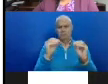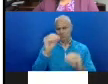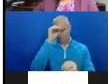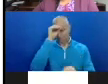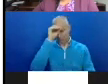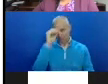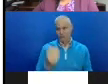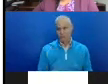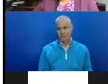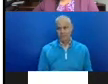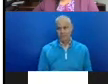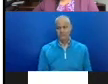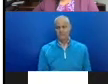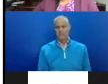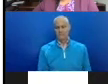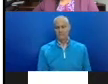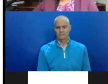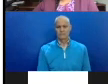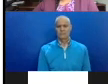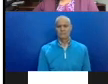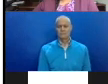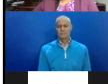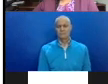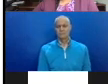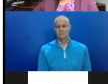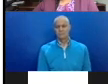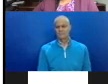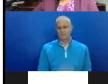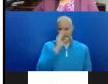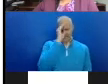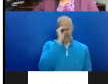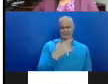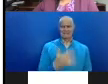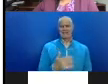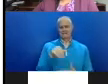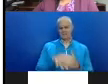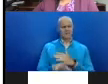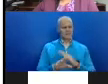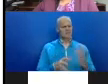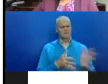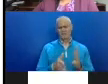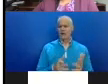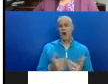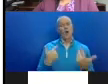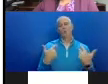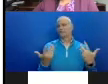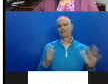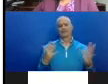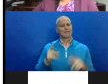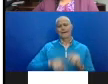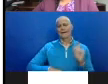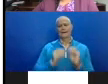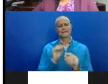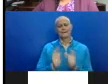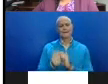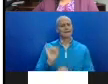kind of traumatic childhoods, the guys often come in and say, just, well, what's done is done. There's nothing I can do about it